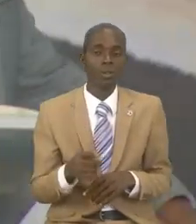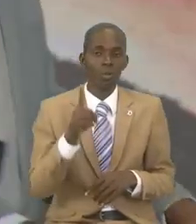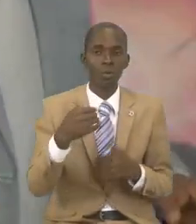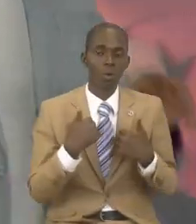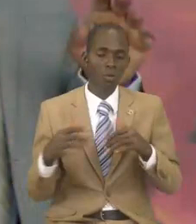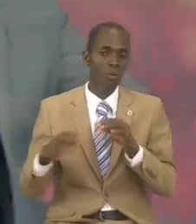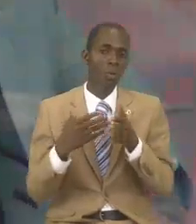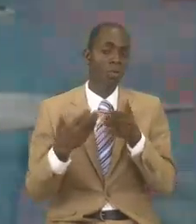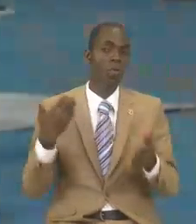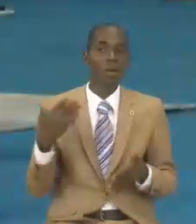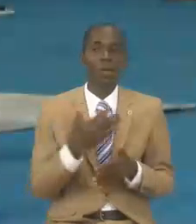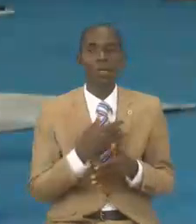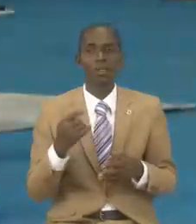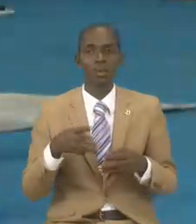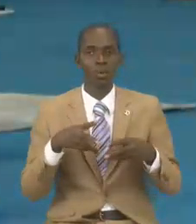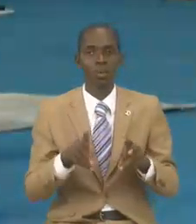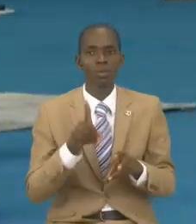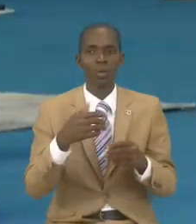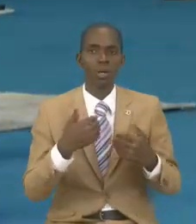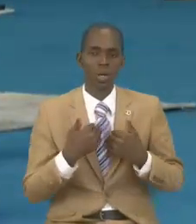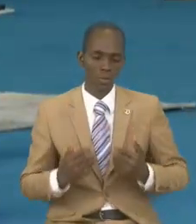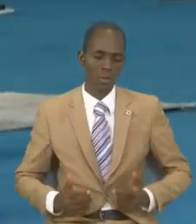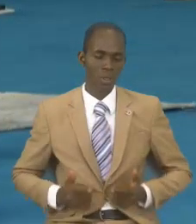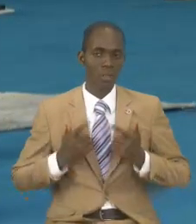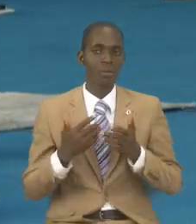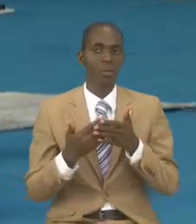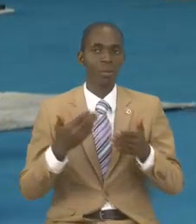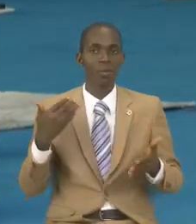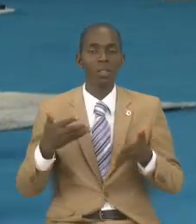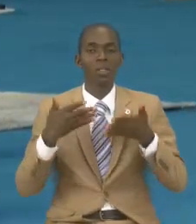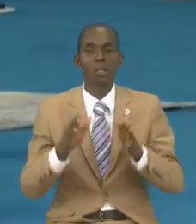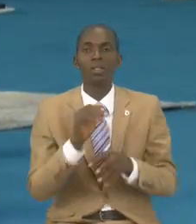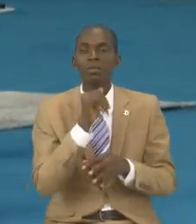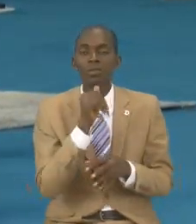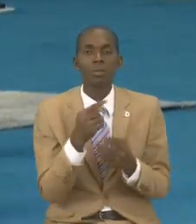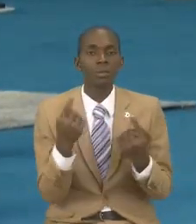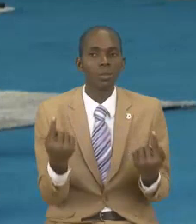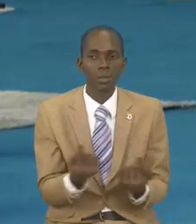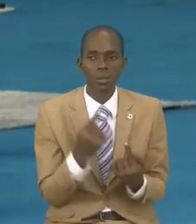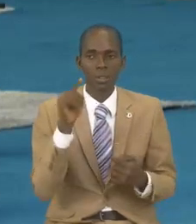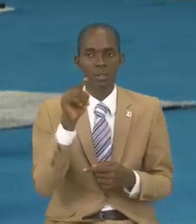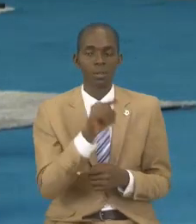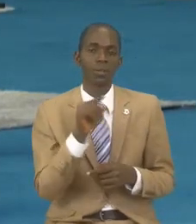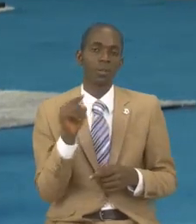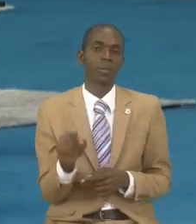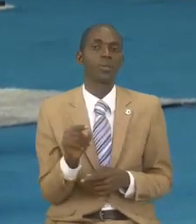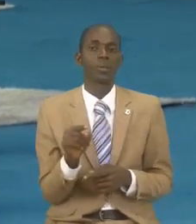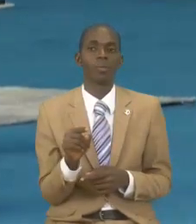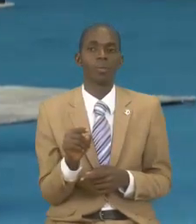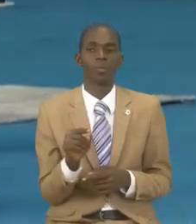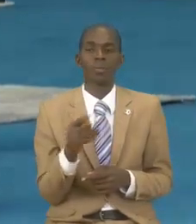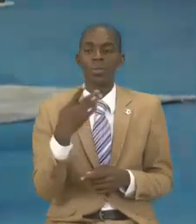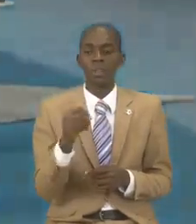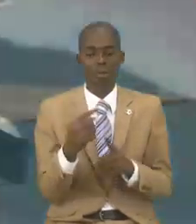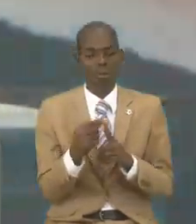before and the way you have lived before, let not sin therefore. The therefore